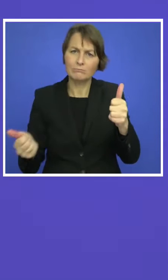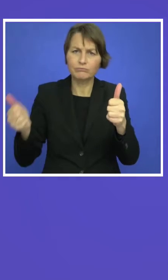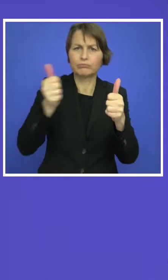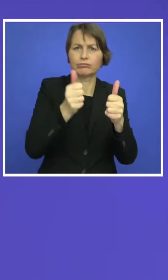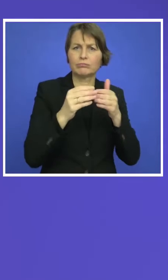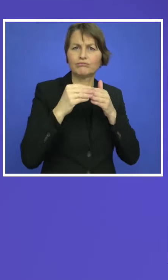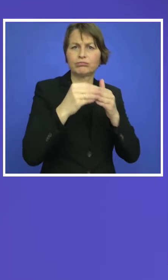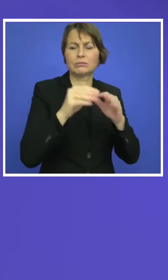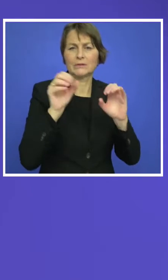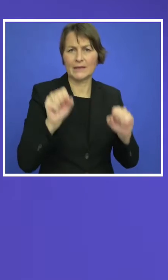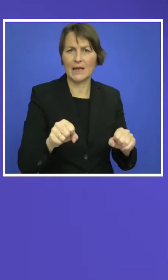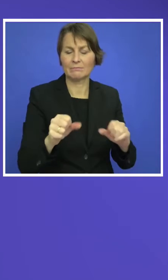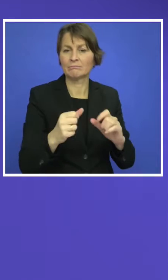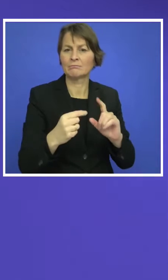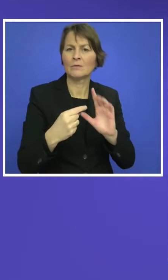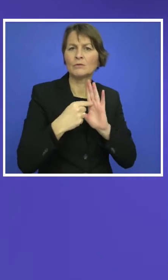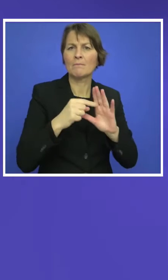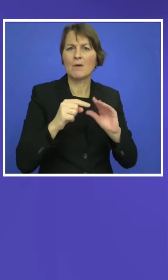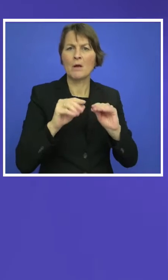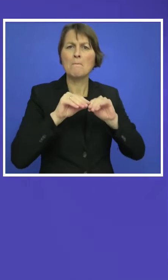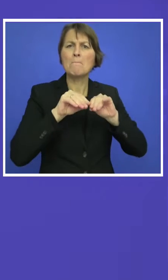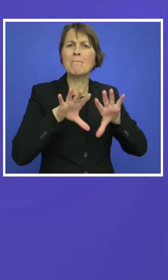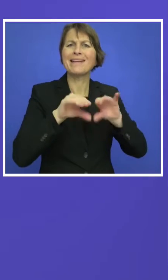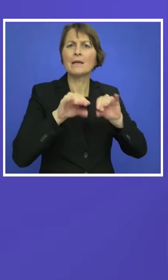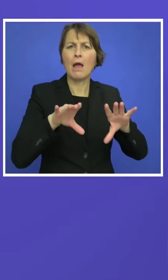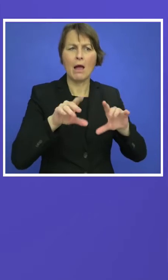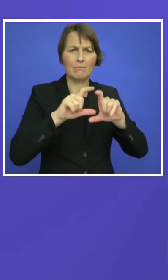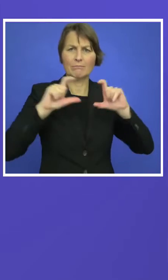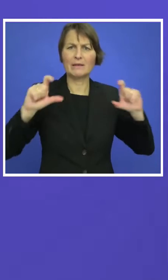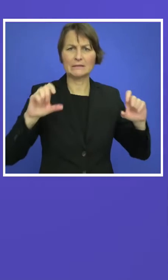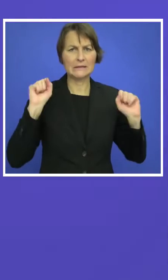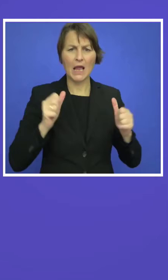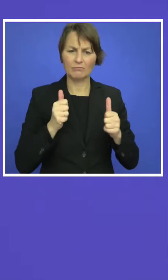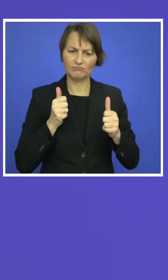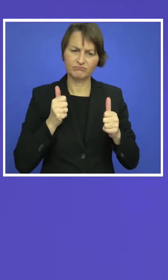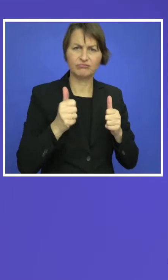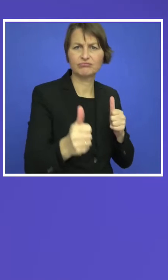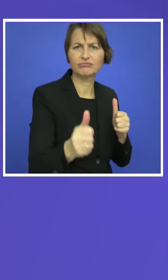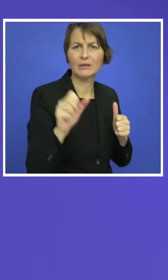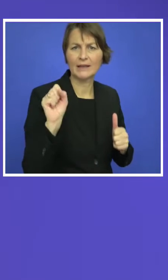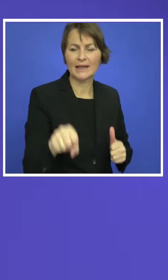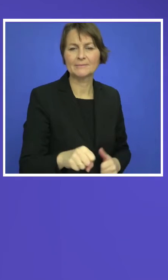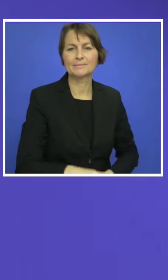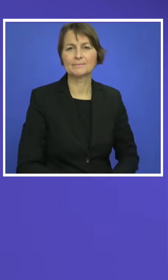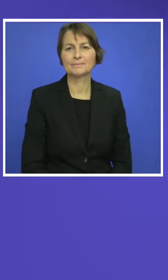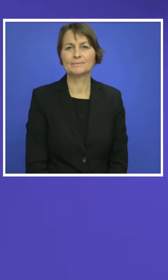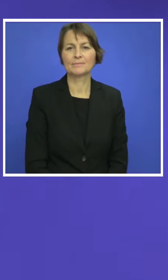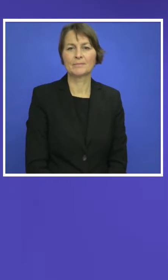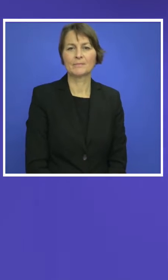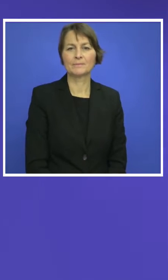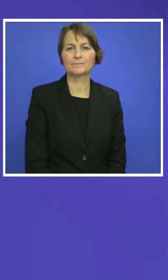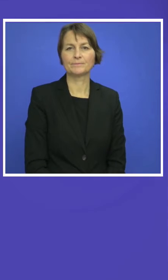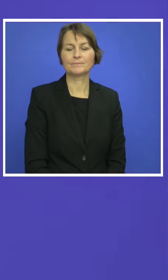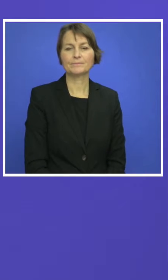media corporations so that they can build the media policies. And this is how